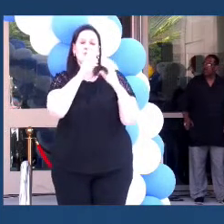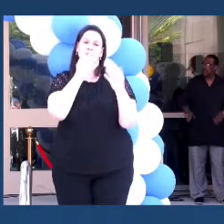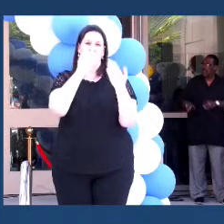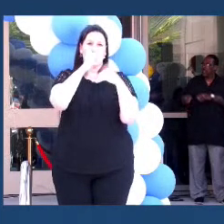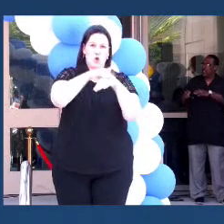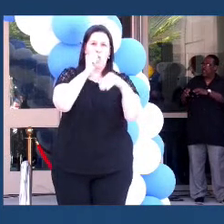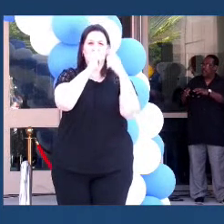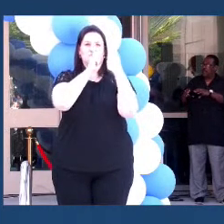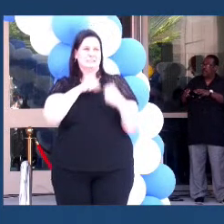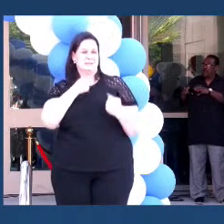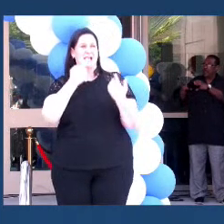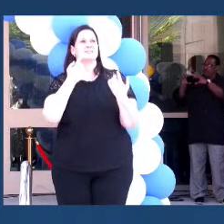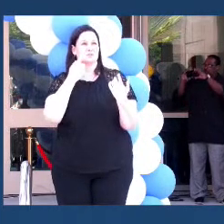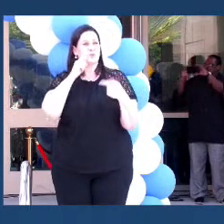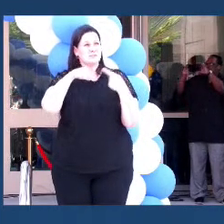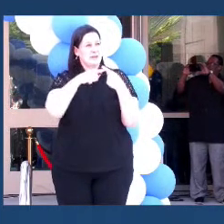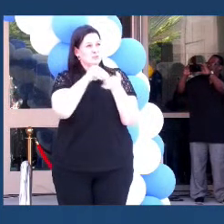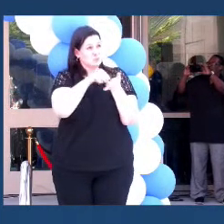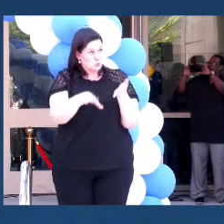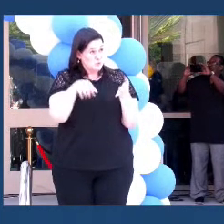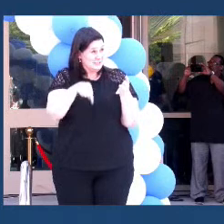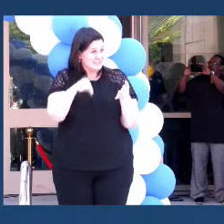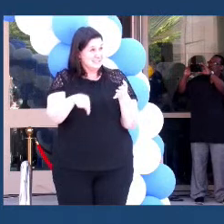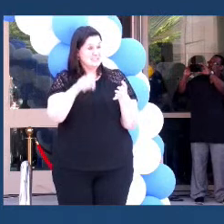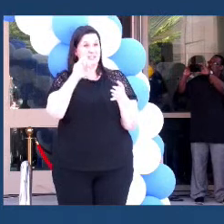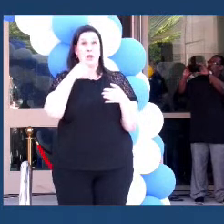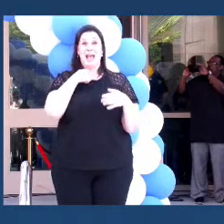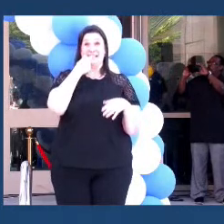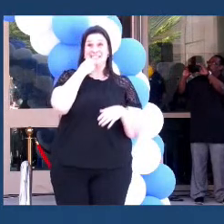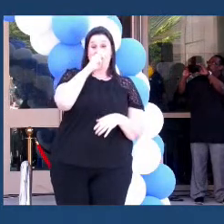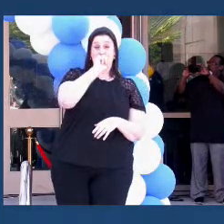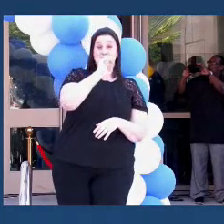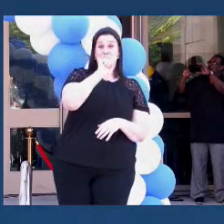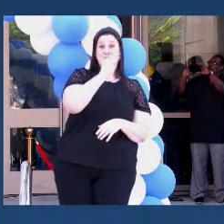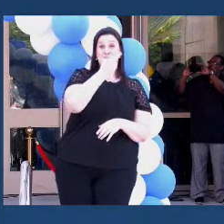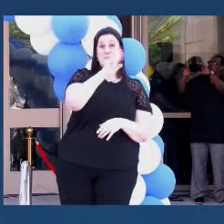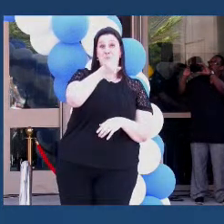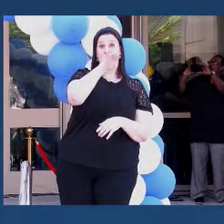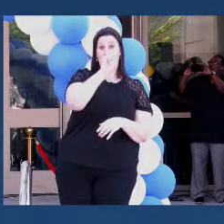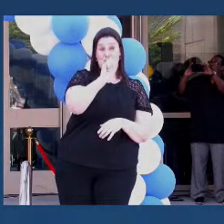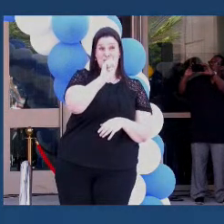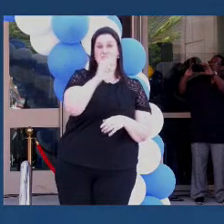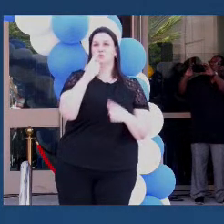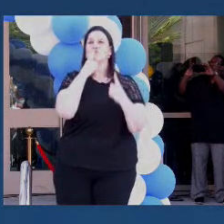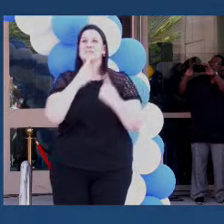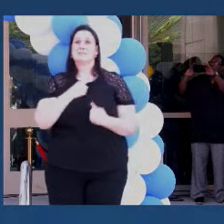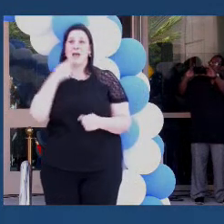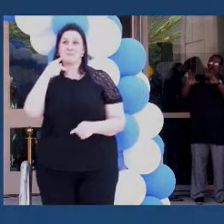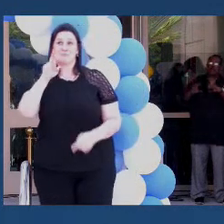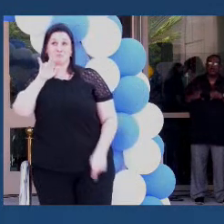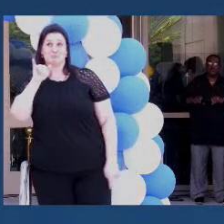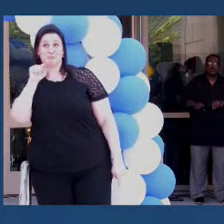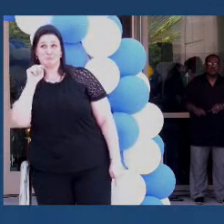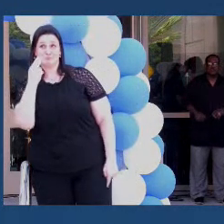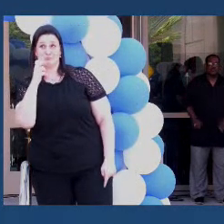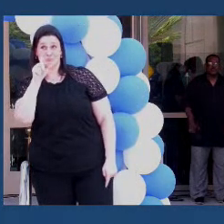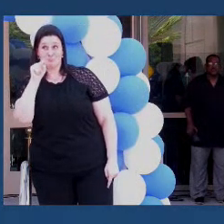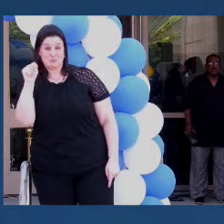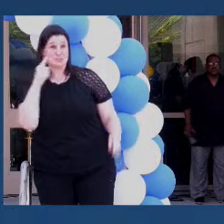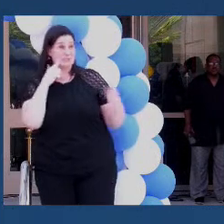students here and Maurice Pritchett. So when I say Maurice, I need people to respond to me and say Pritchett. Can we try that?